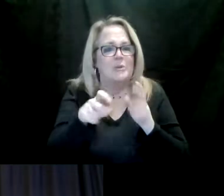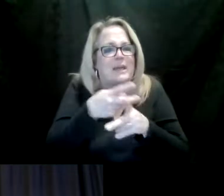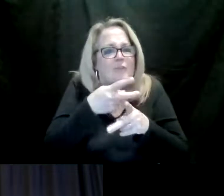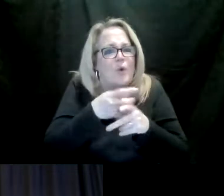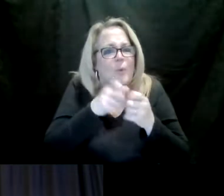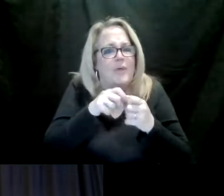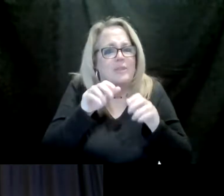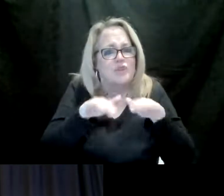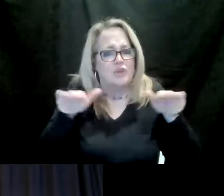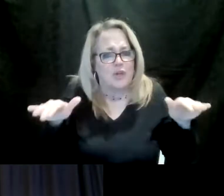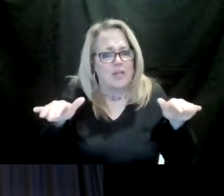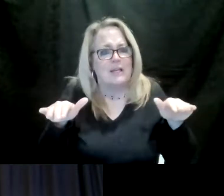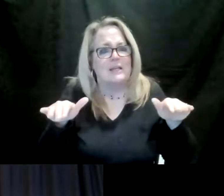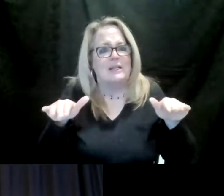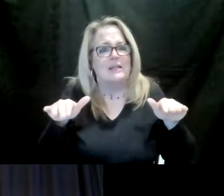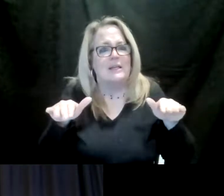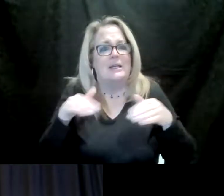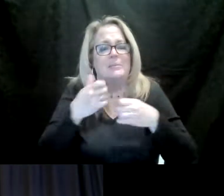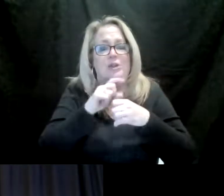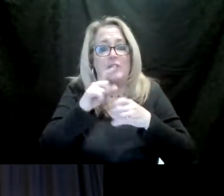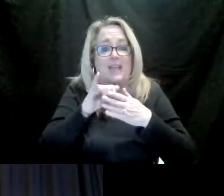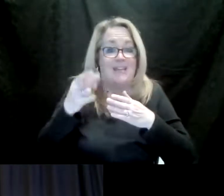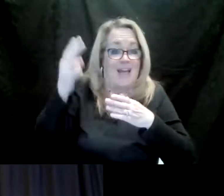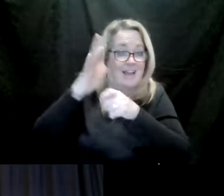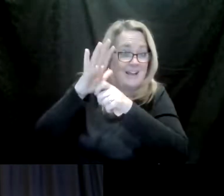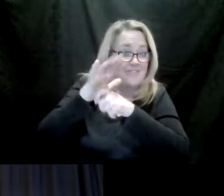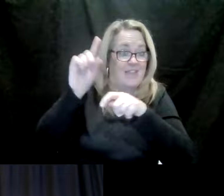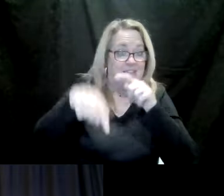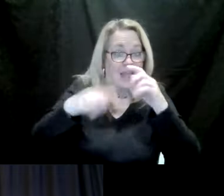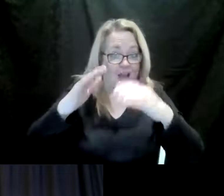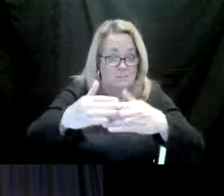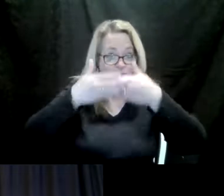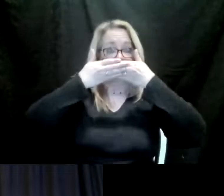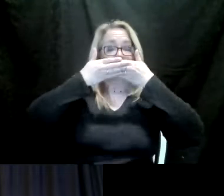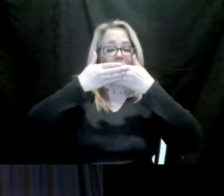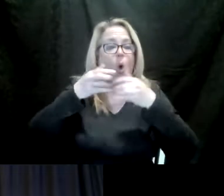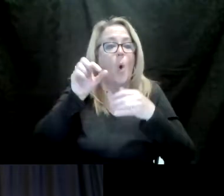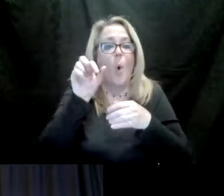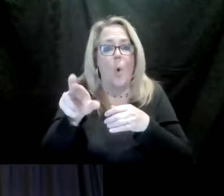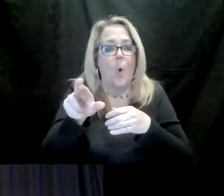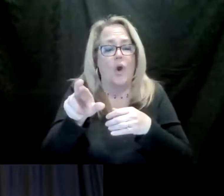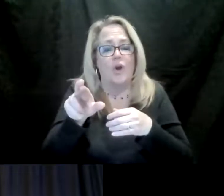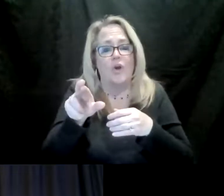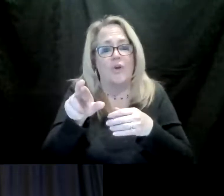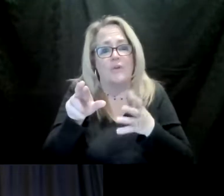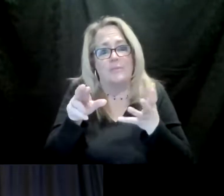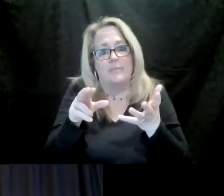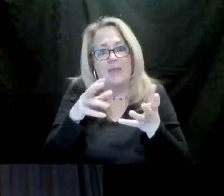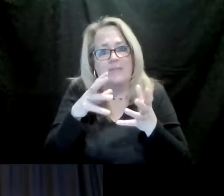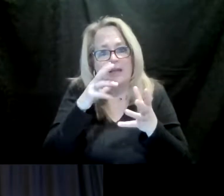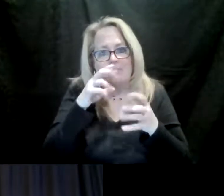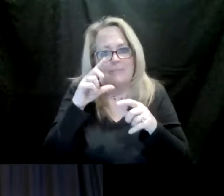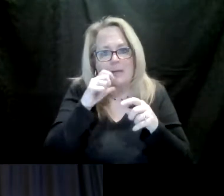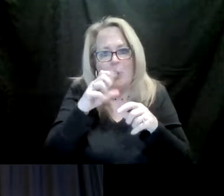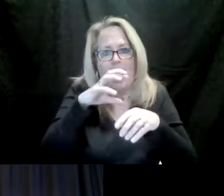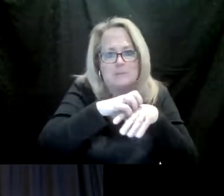with children, either that you toggle it up high enough where they can't bring it to their mouth, or that they're not children who would be biting off a